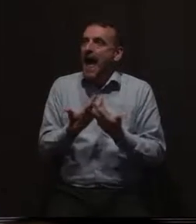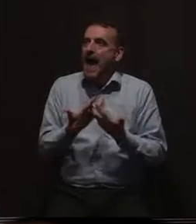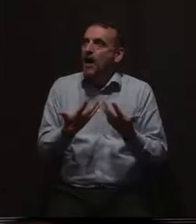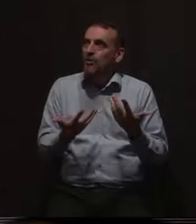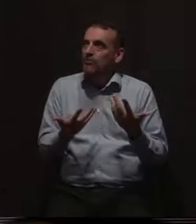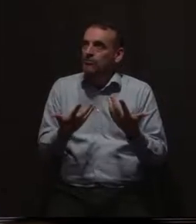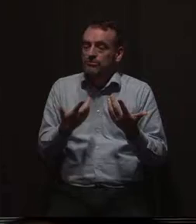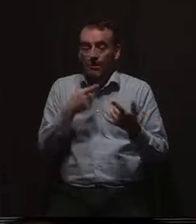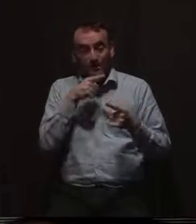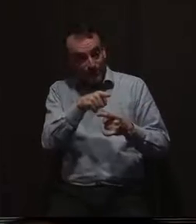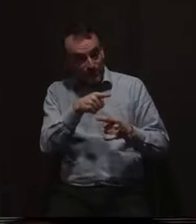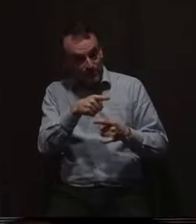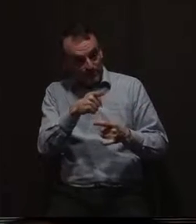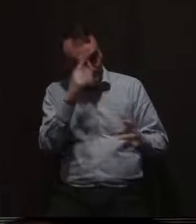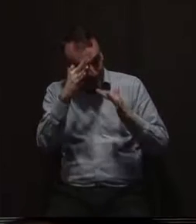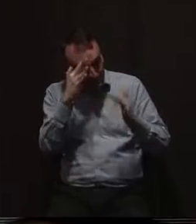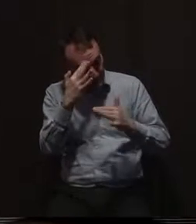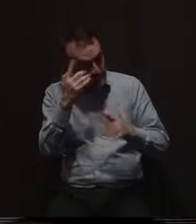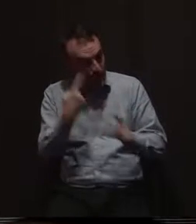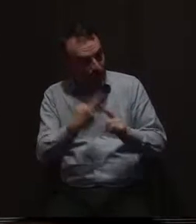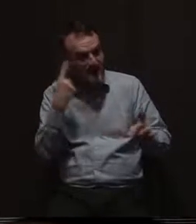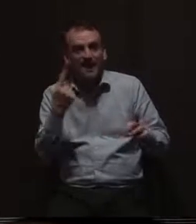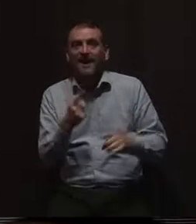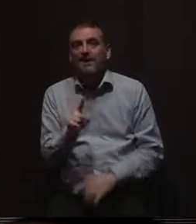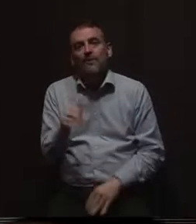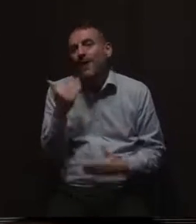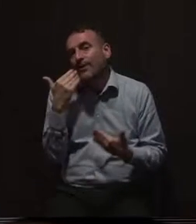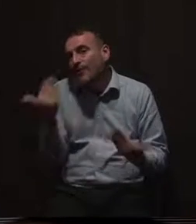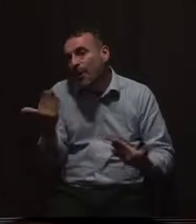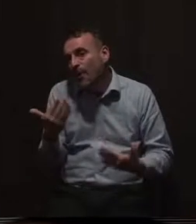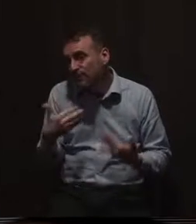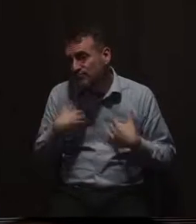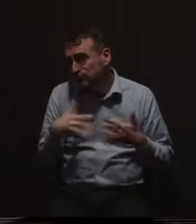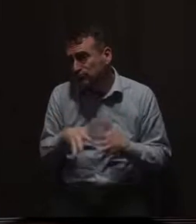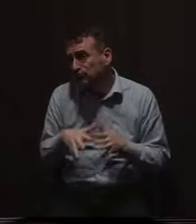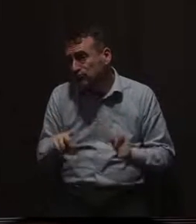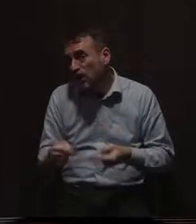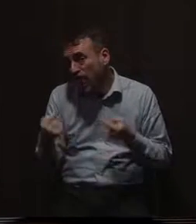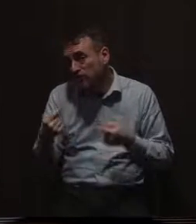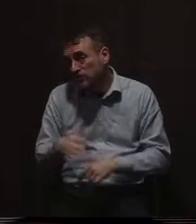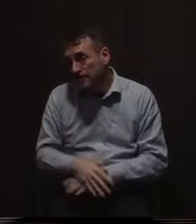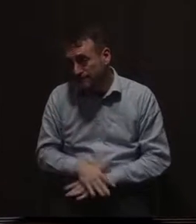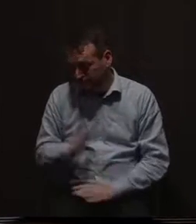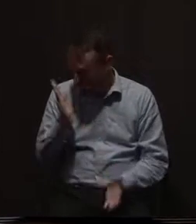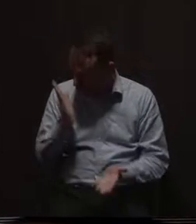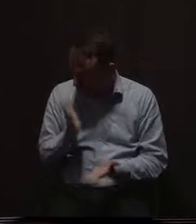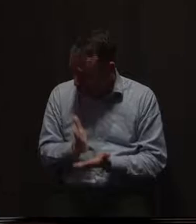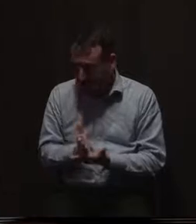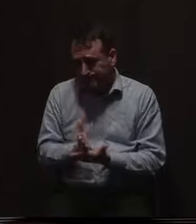quickly? I don't know. And I think that's one of the great challenges. And I genuinely believe